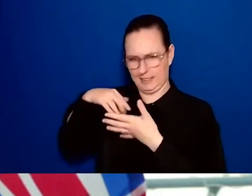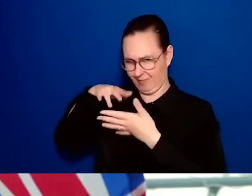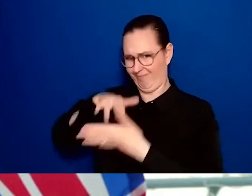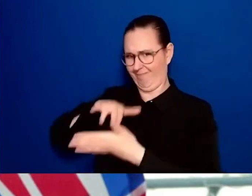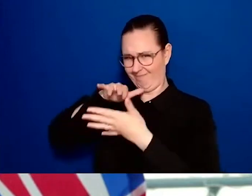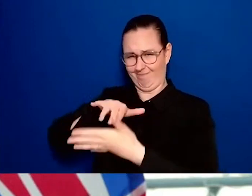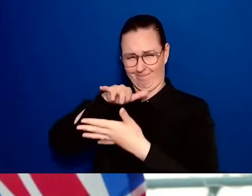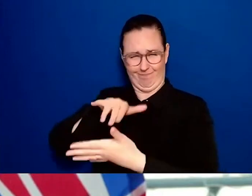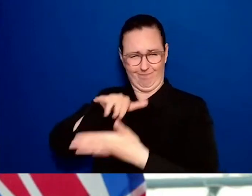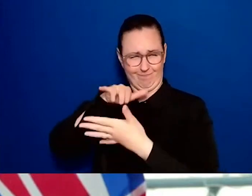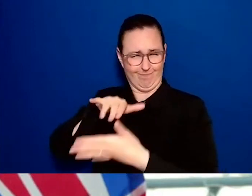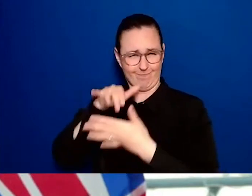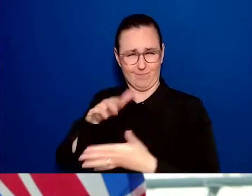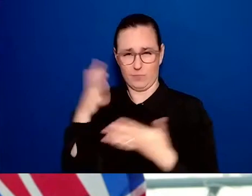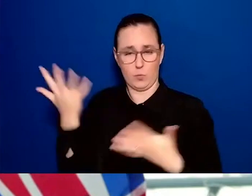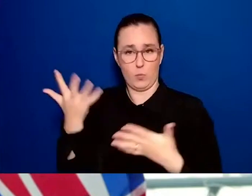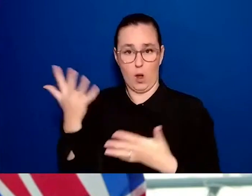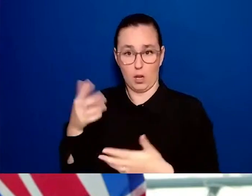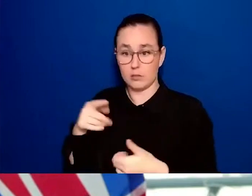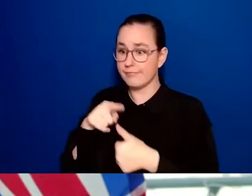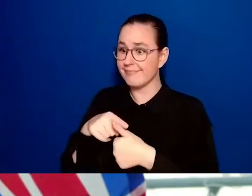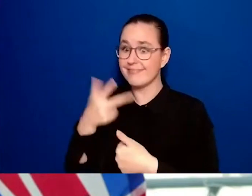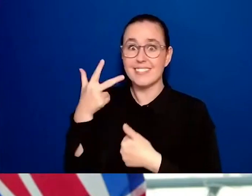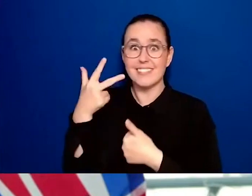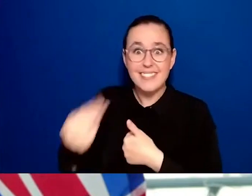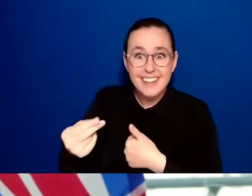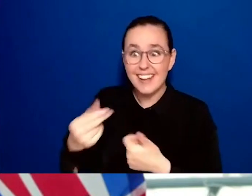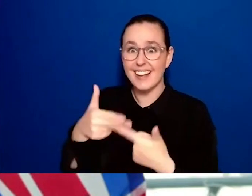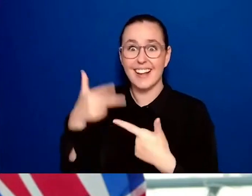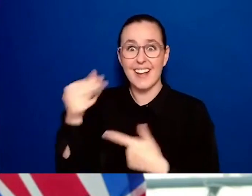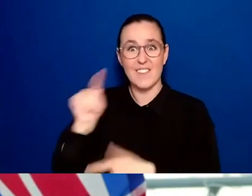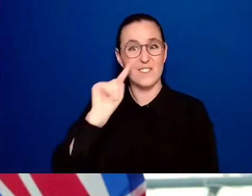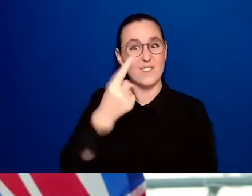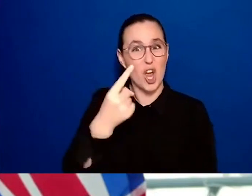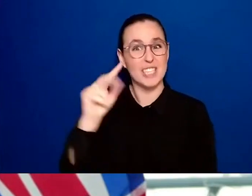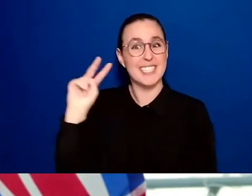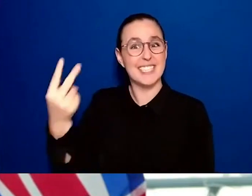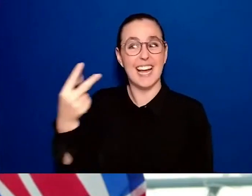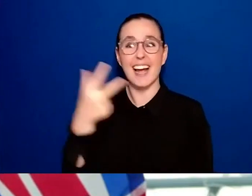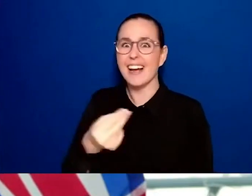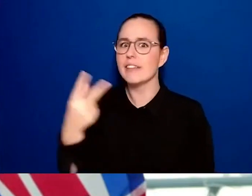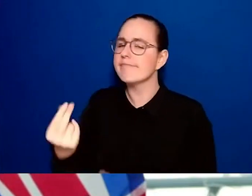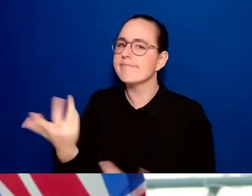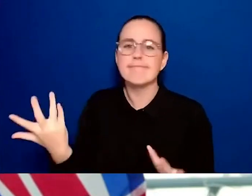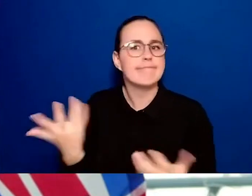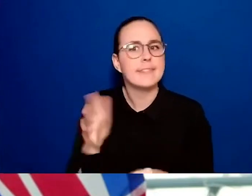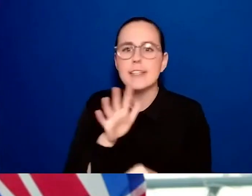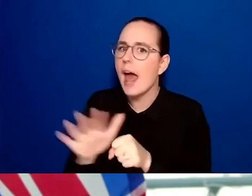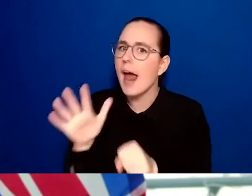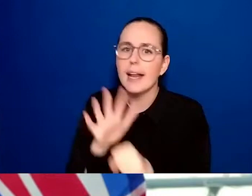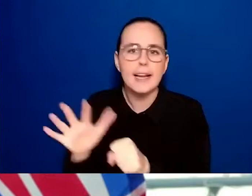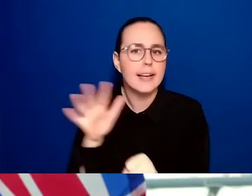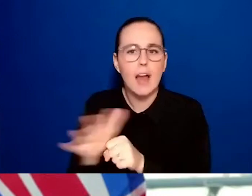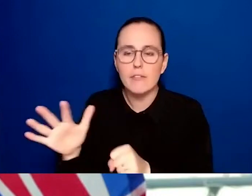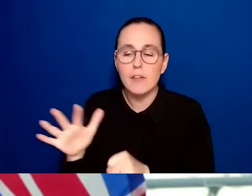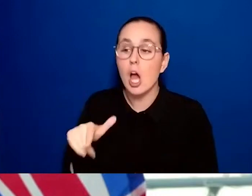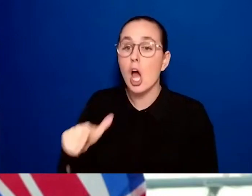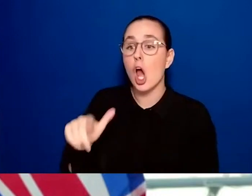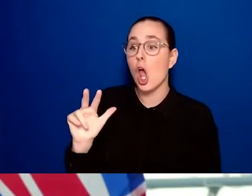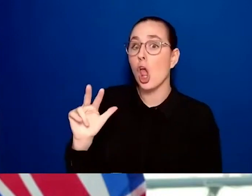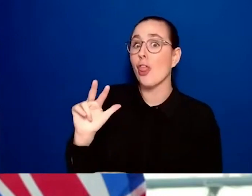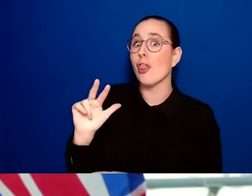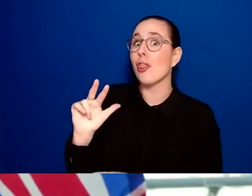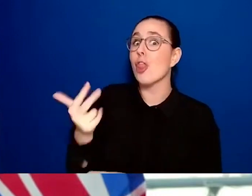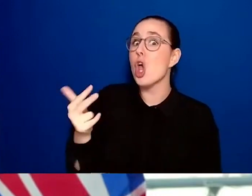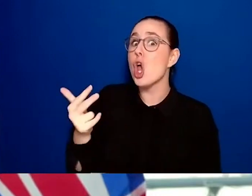and a third dose can stimulate a moderate response in as many as half. What does this mean? This means that